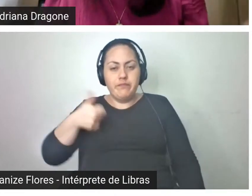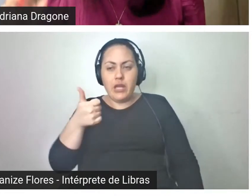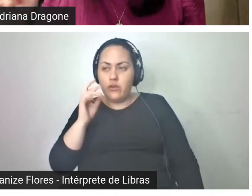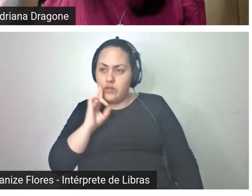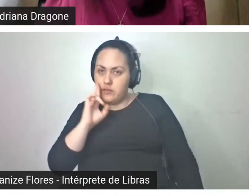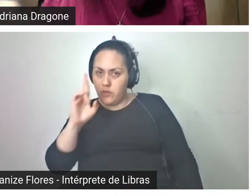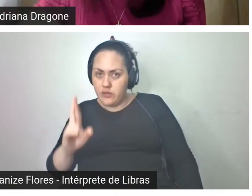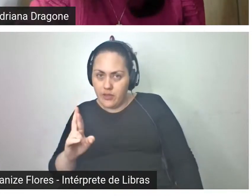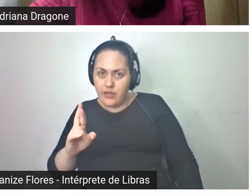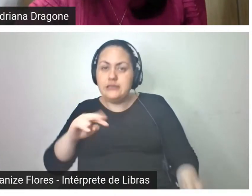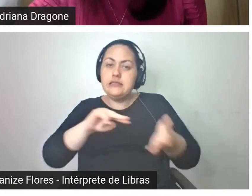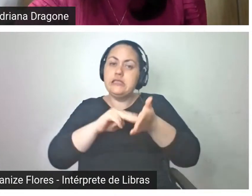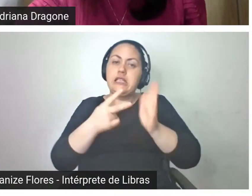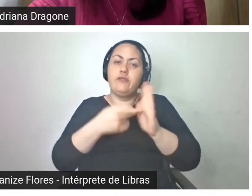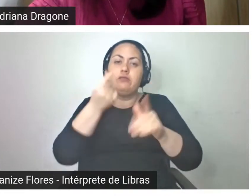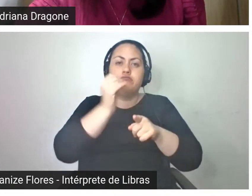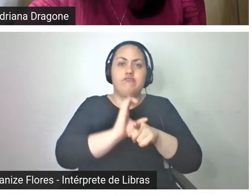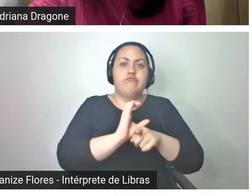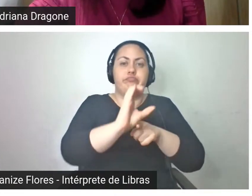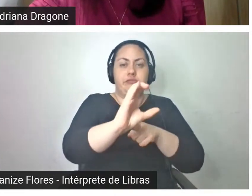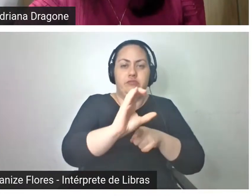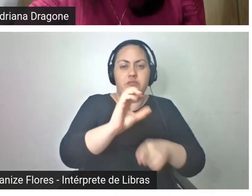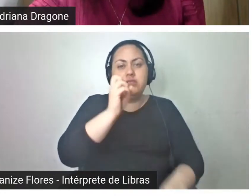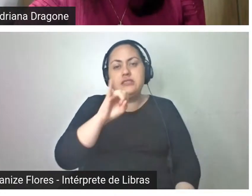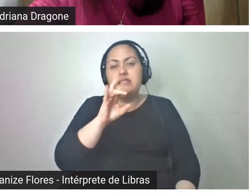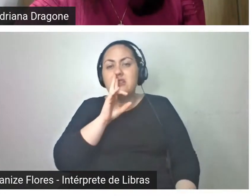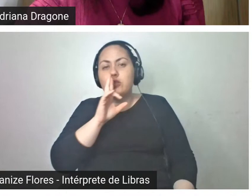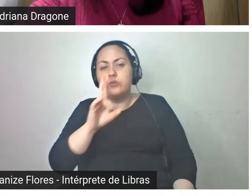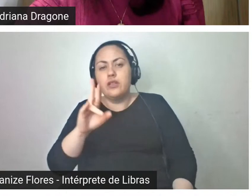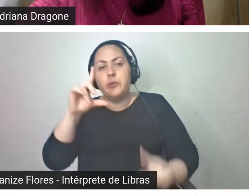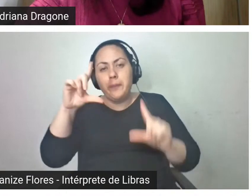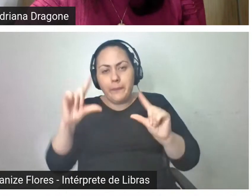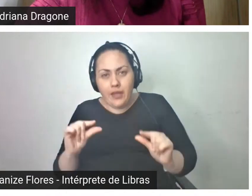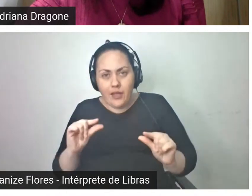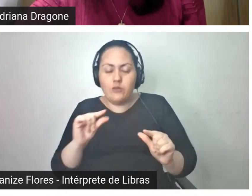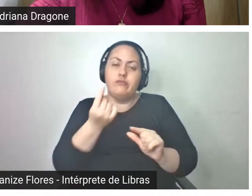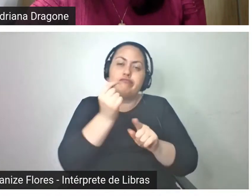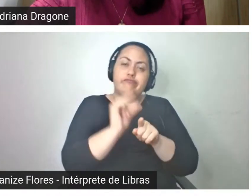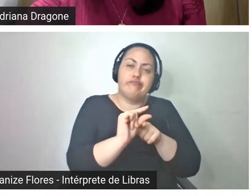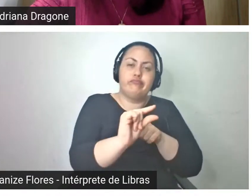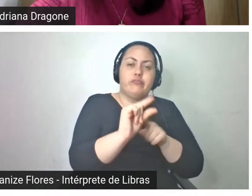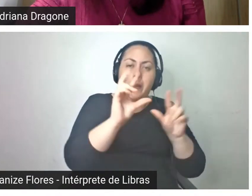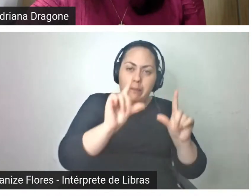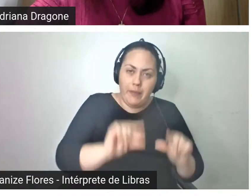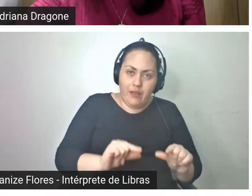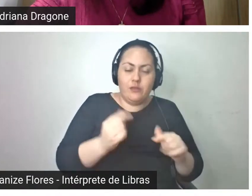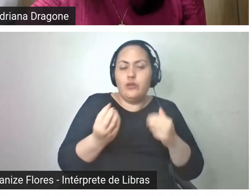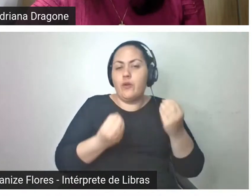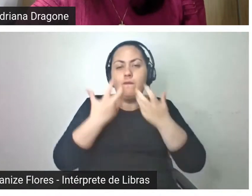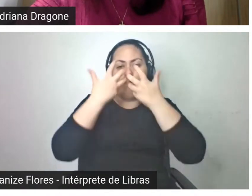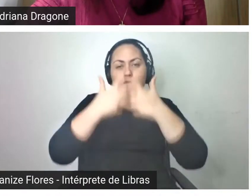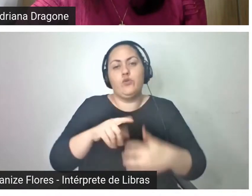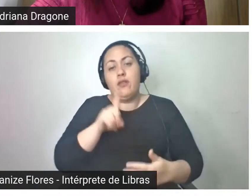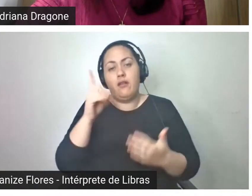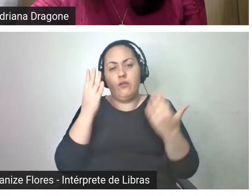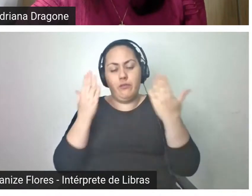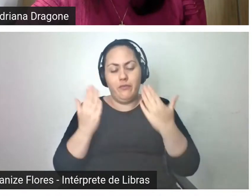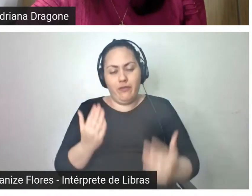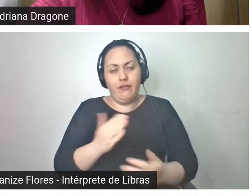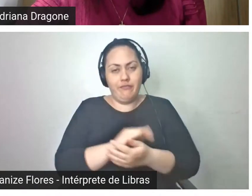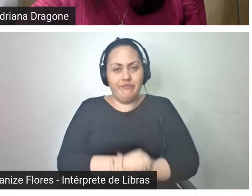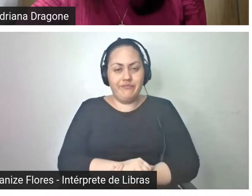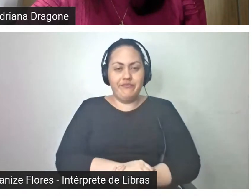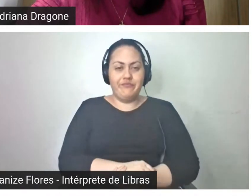maiores investimentos e os resultados em testes? The question wants to know how is the situation in